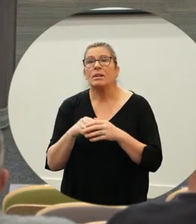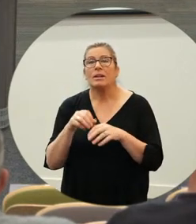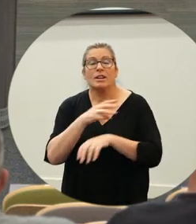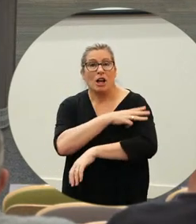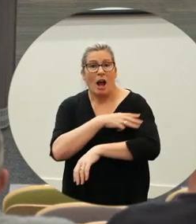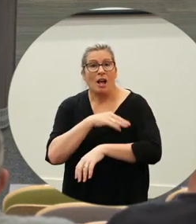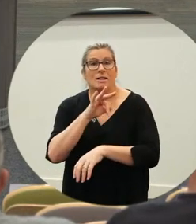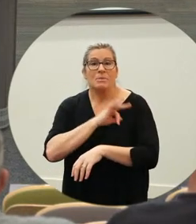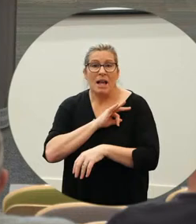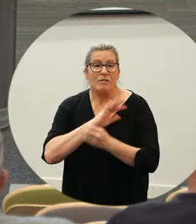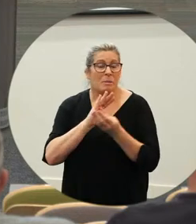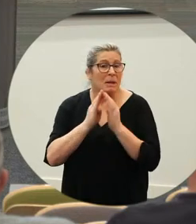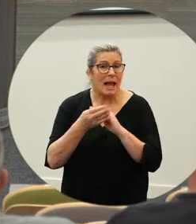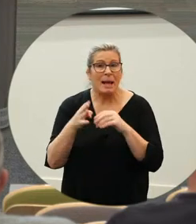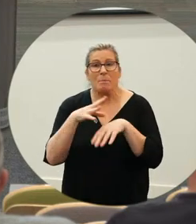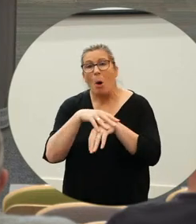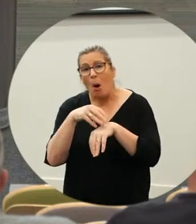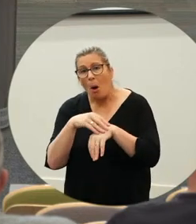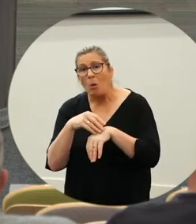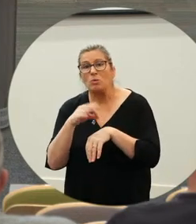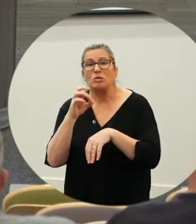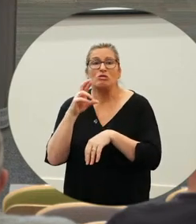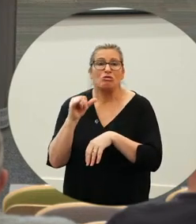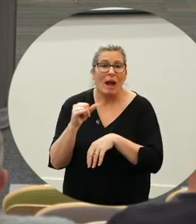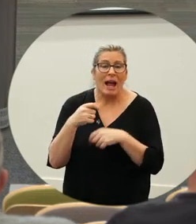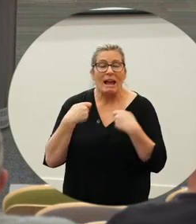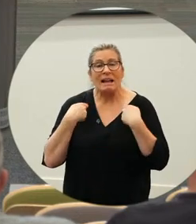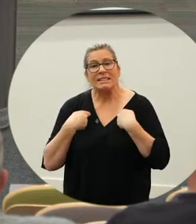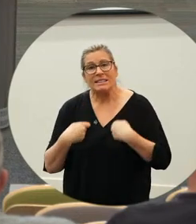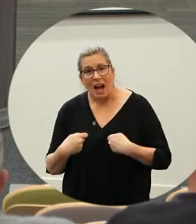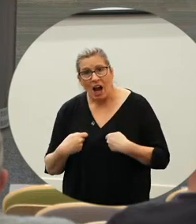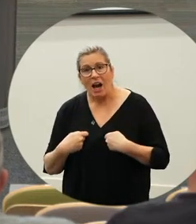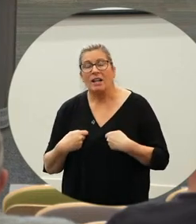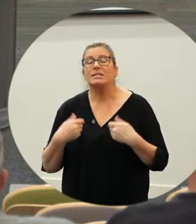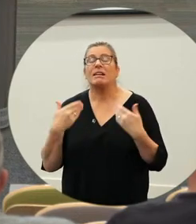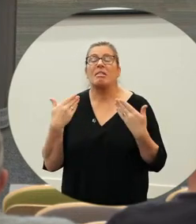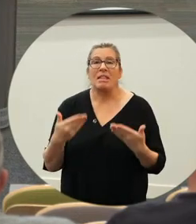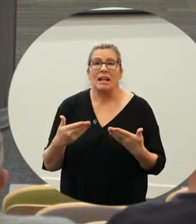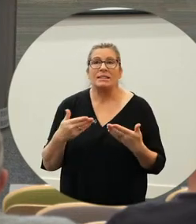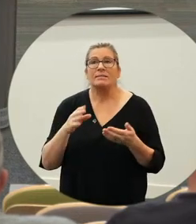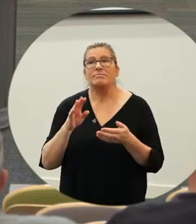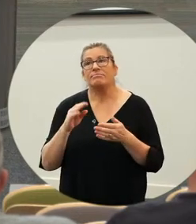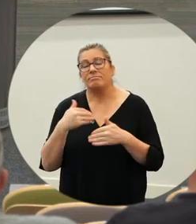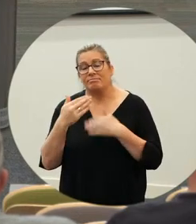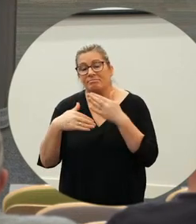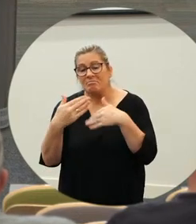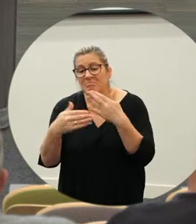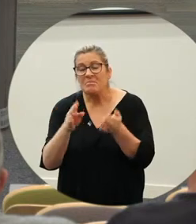and tired. And that brings us back then to the 1960s, as I said, when